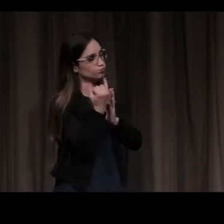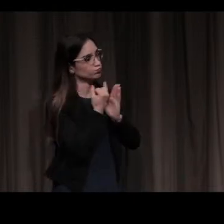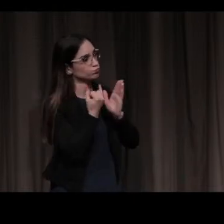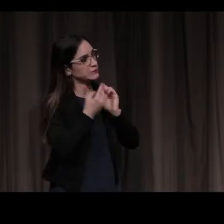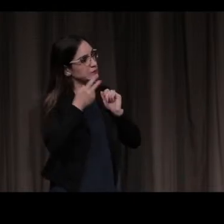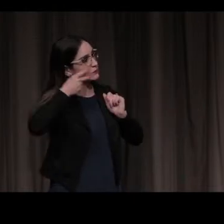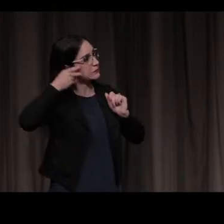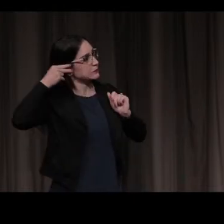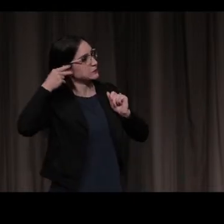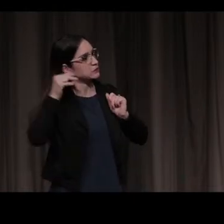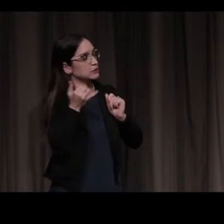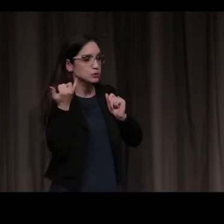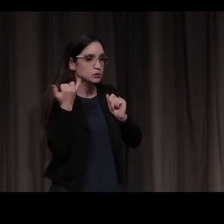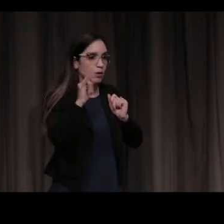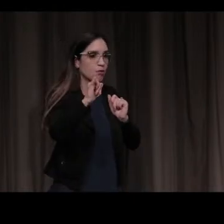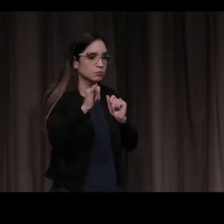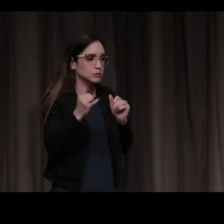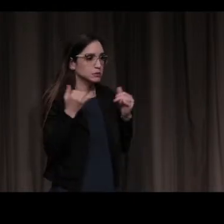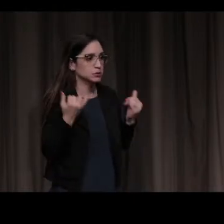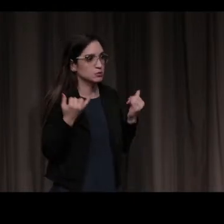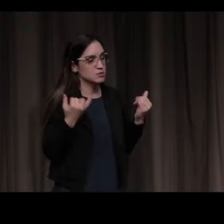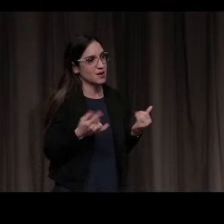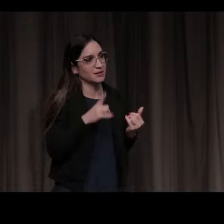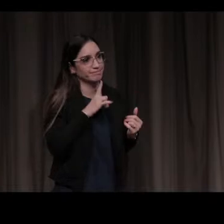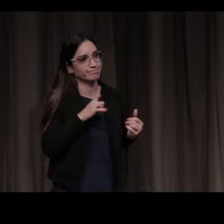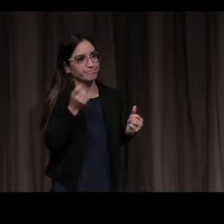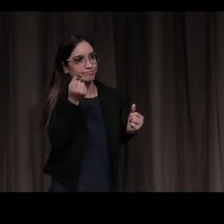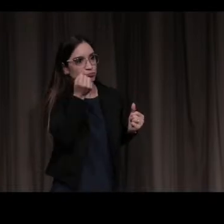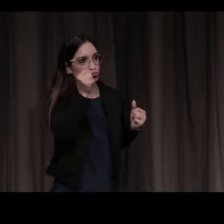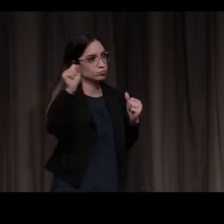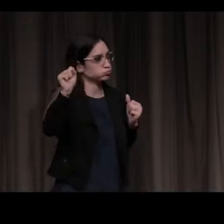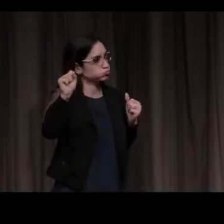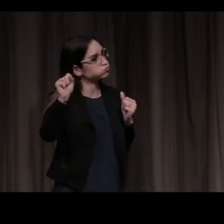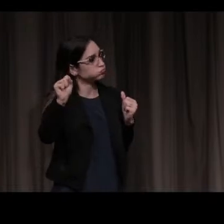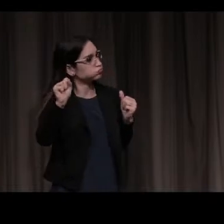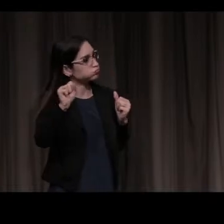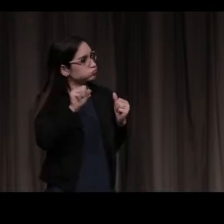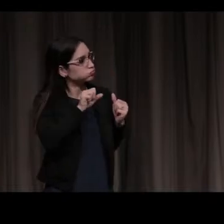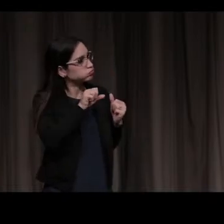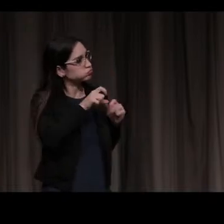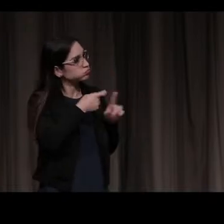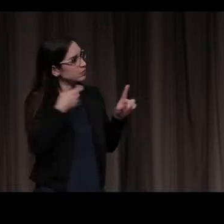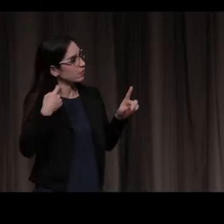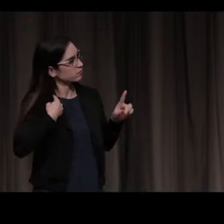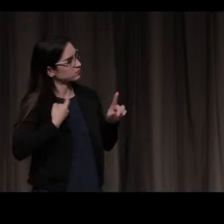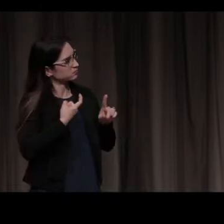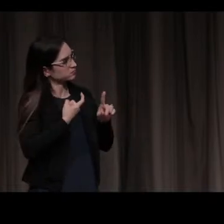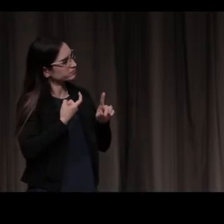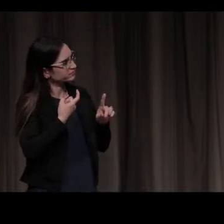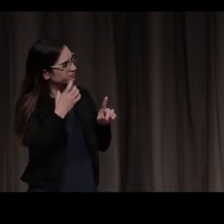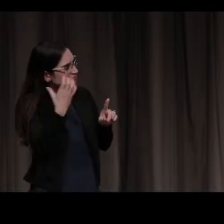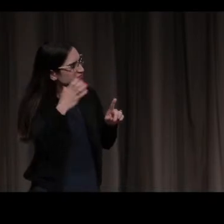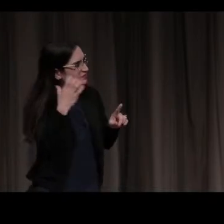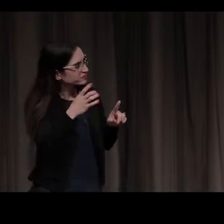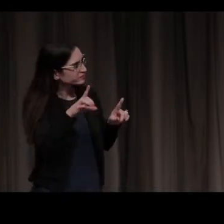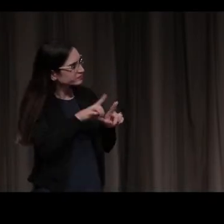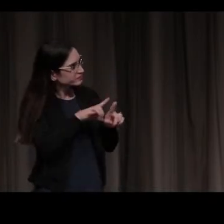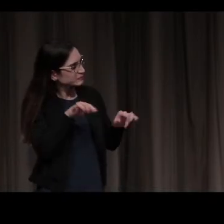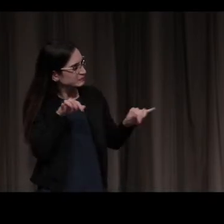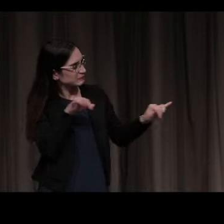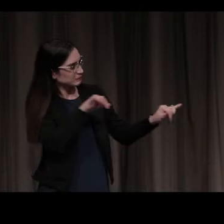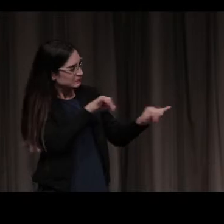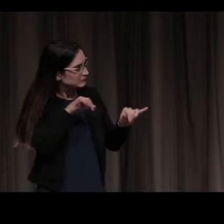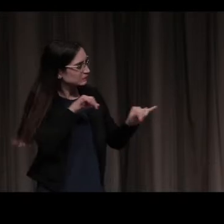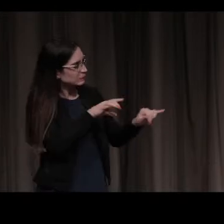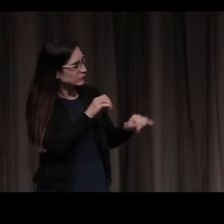vitality of it still today and where I'm from. And this just seems like such a big thing for me